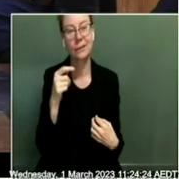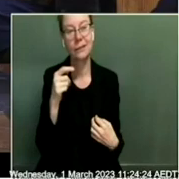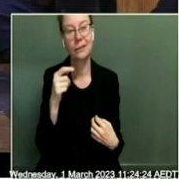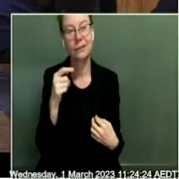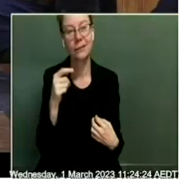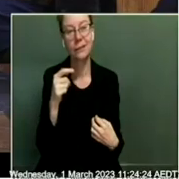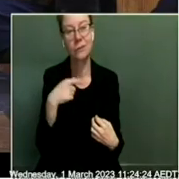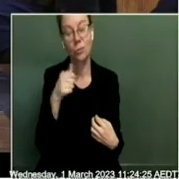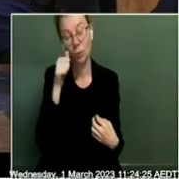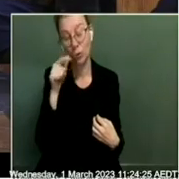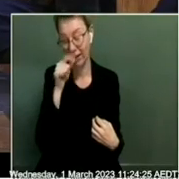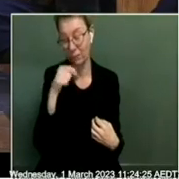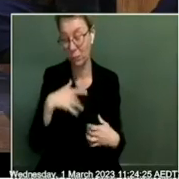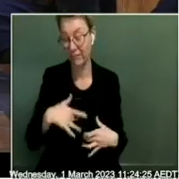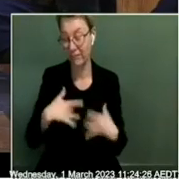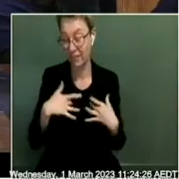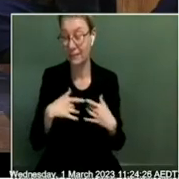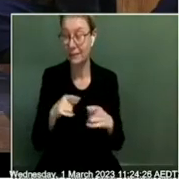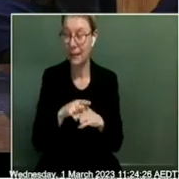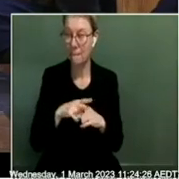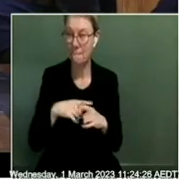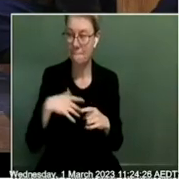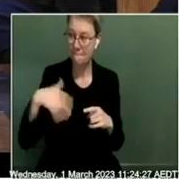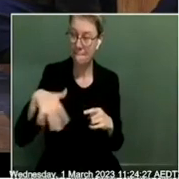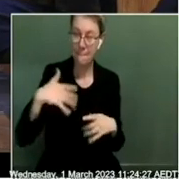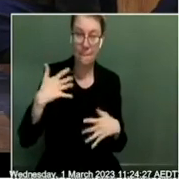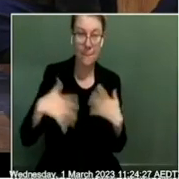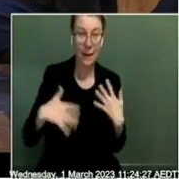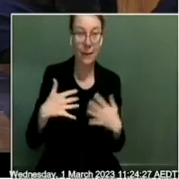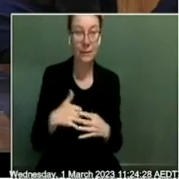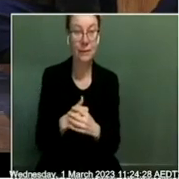Mm. Giving our evidence today,